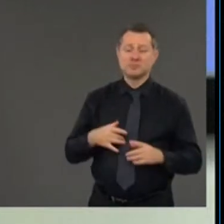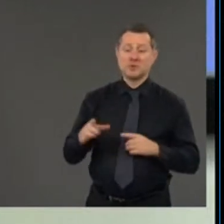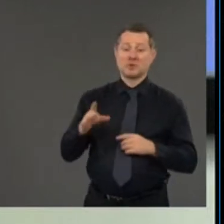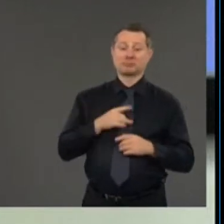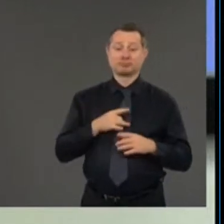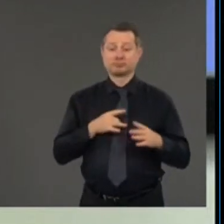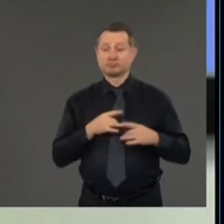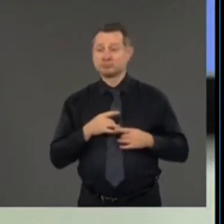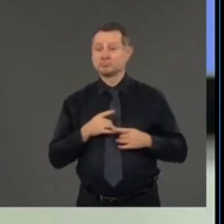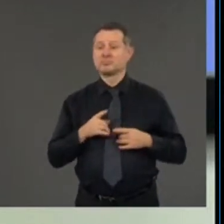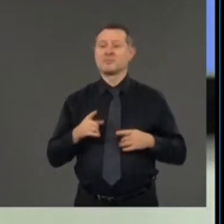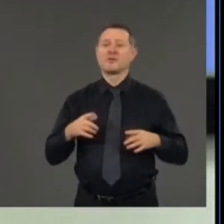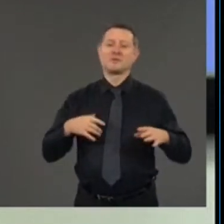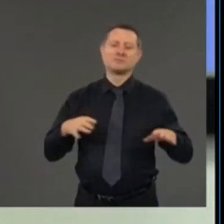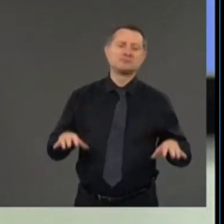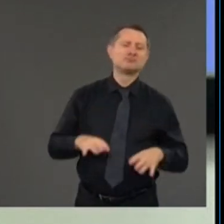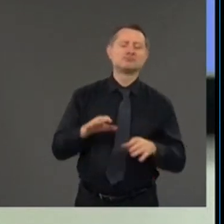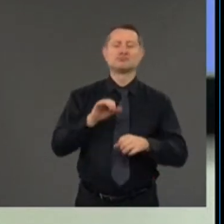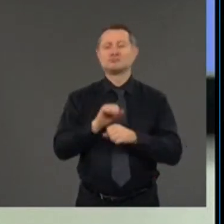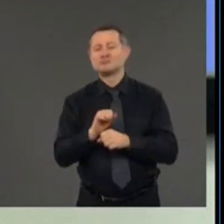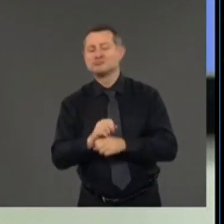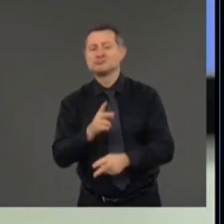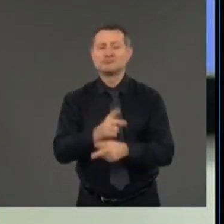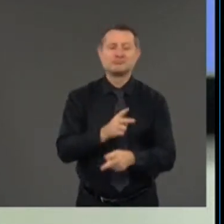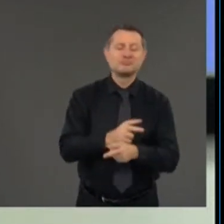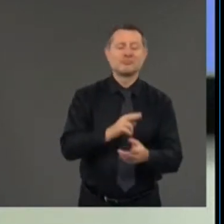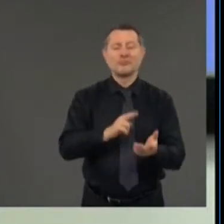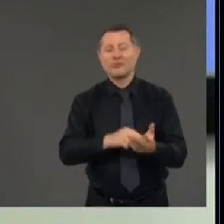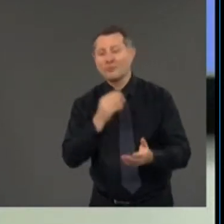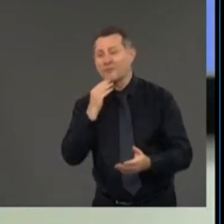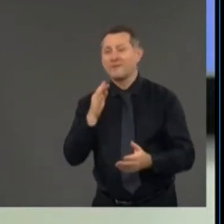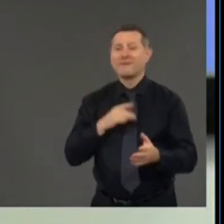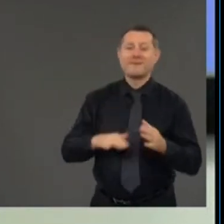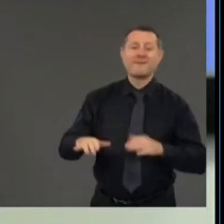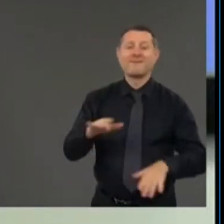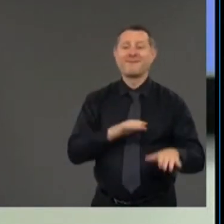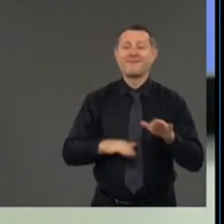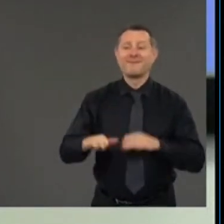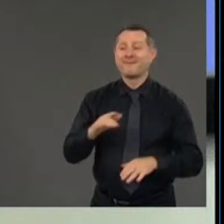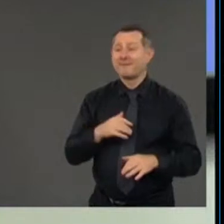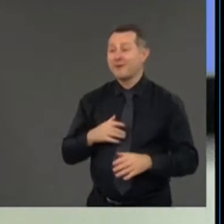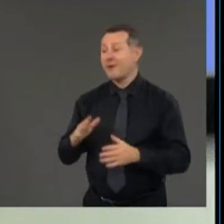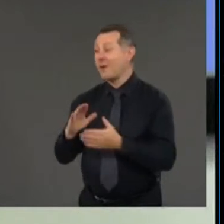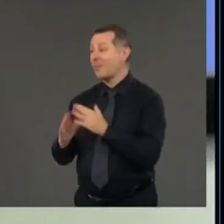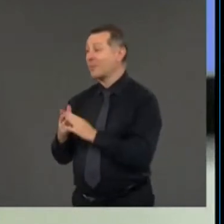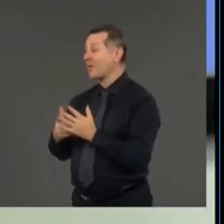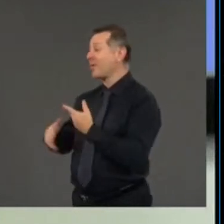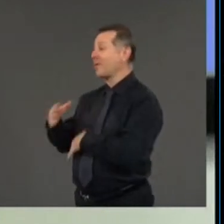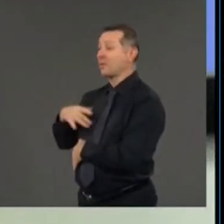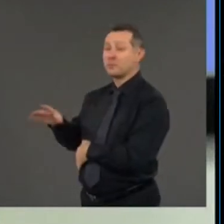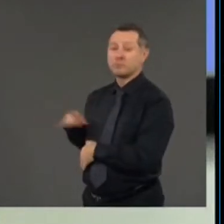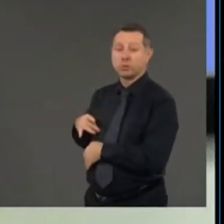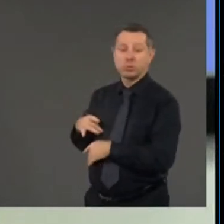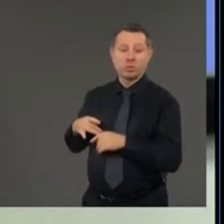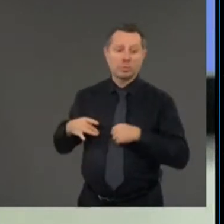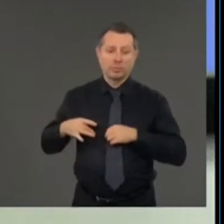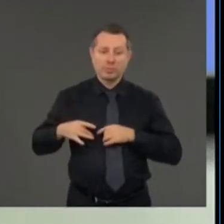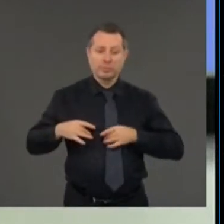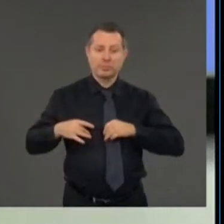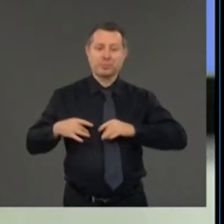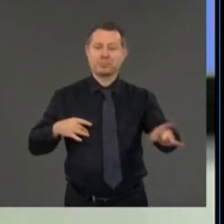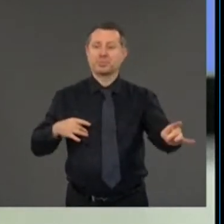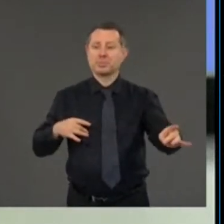tremendously hard and providing great care in our nursing homes are in our community, it further backs up the Health